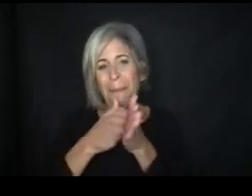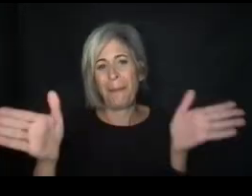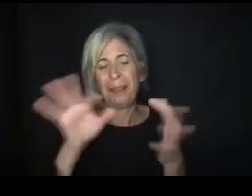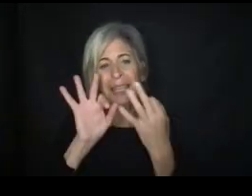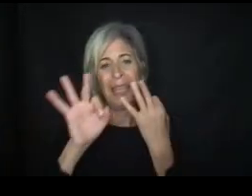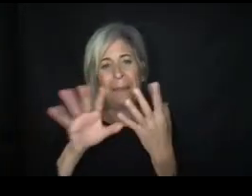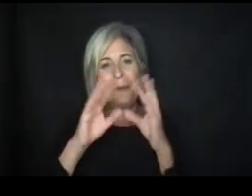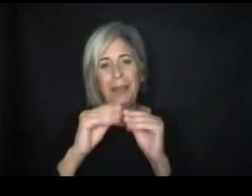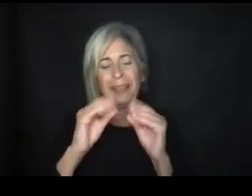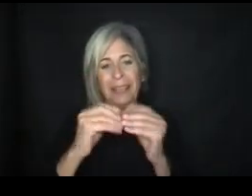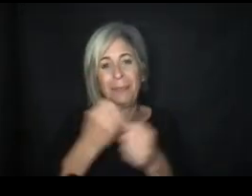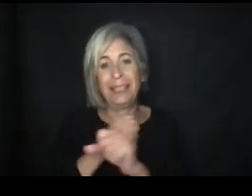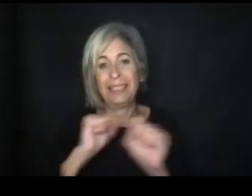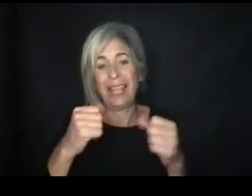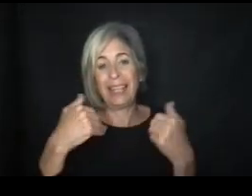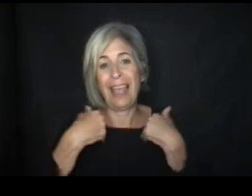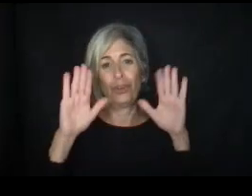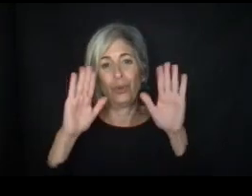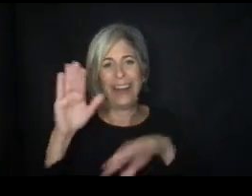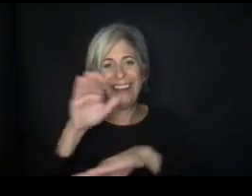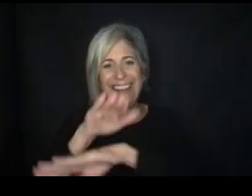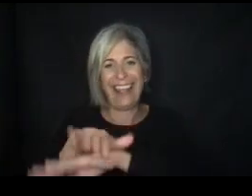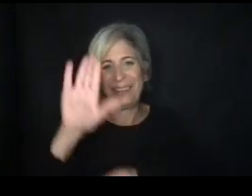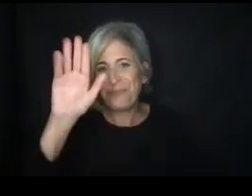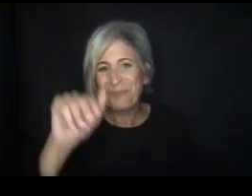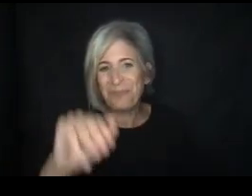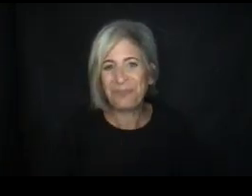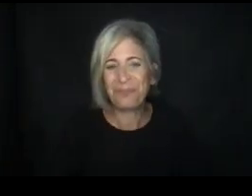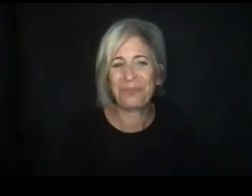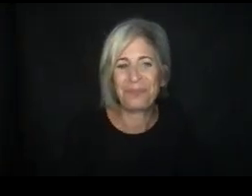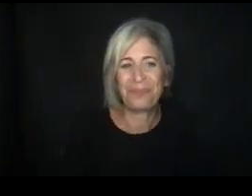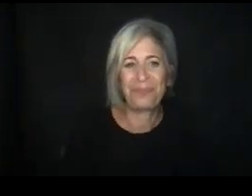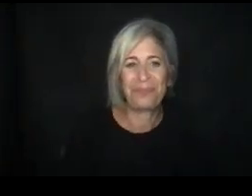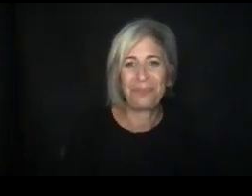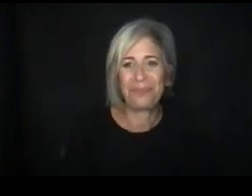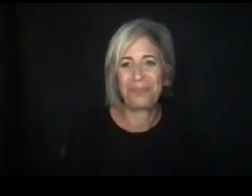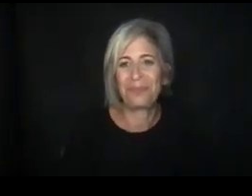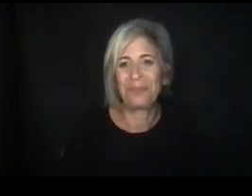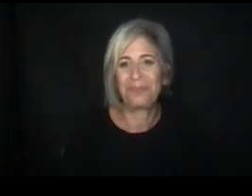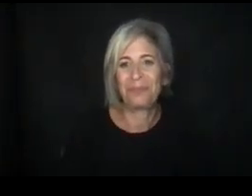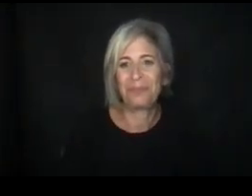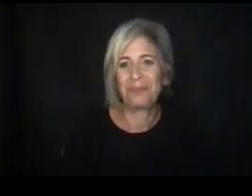input meeting. Be safe and have a great night. Thank you very much.